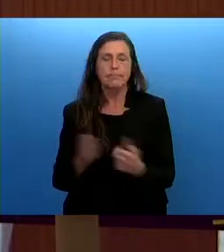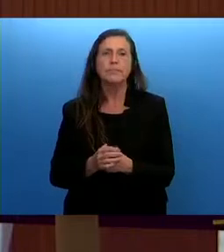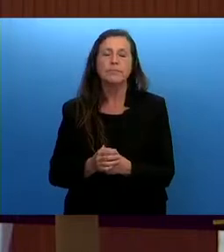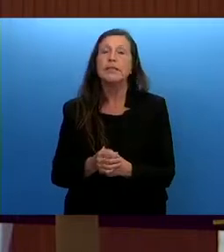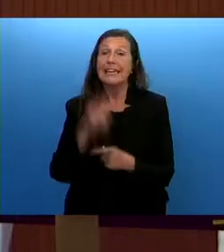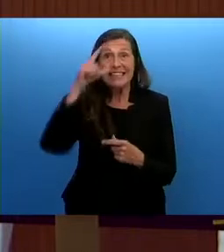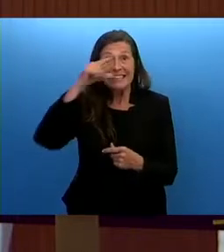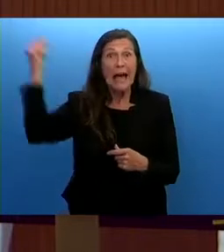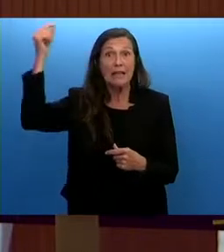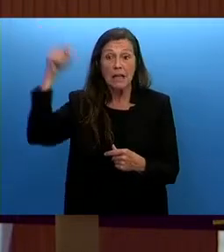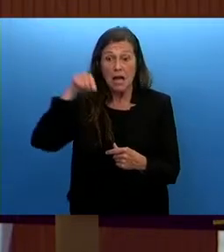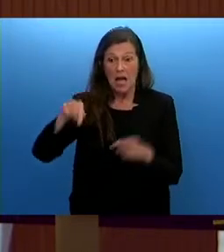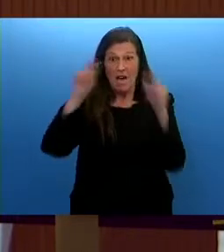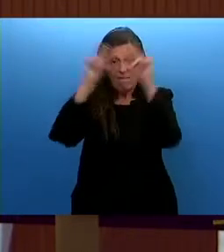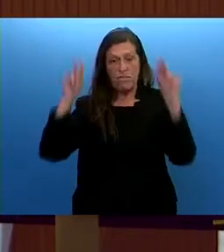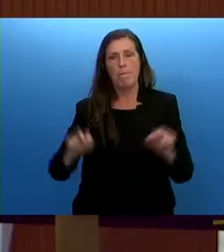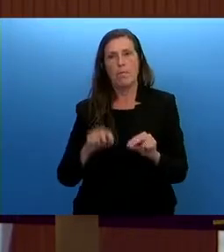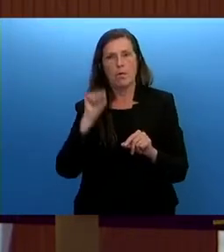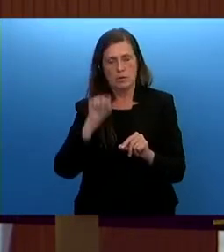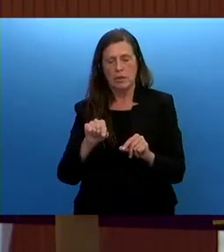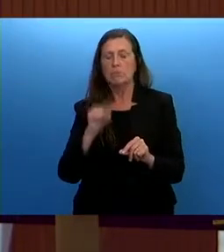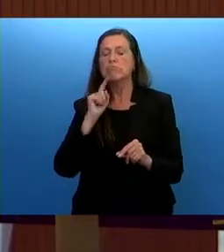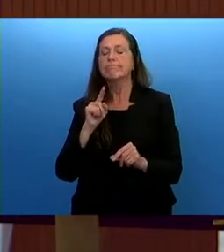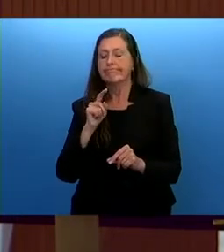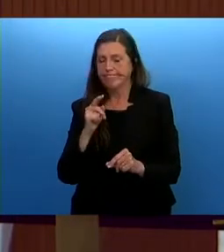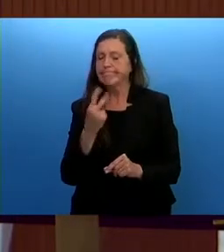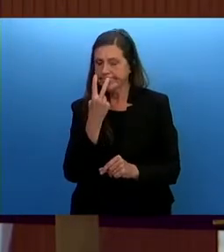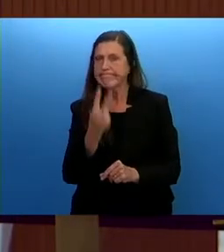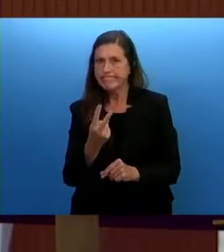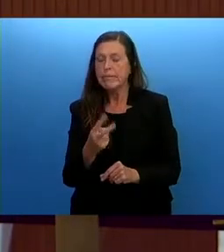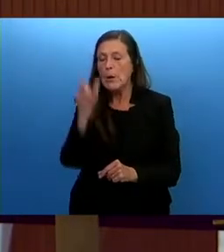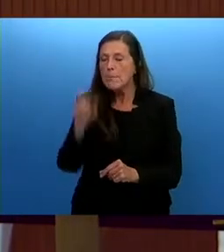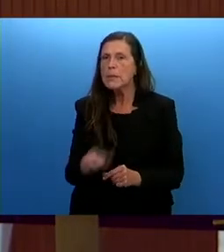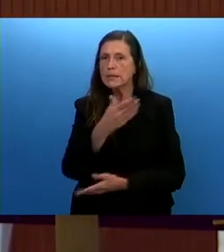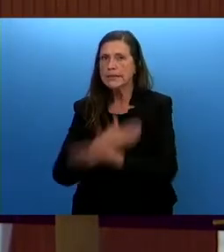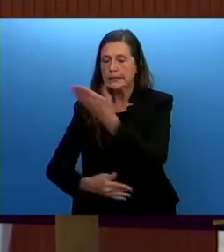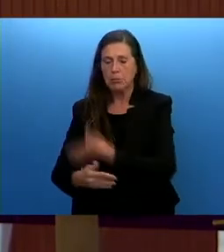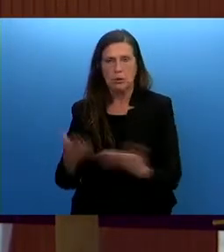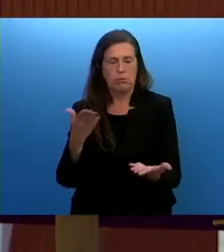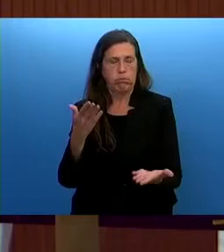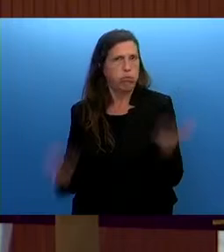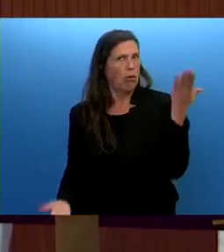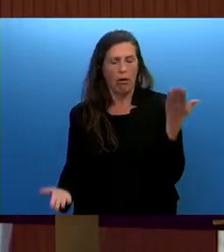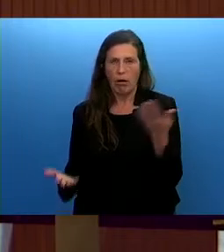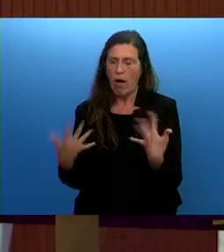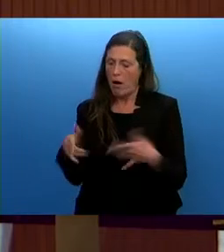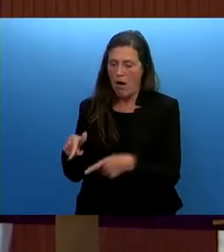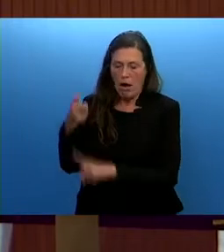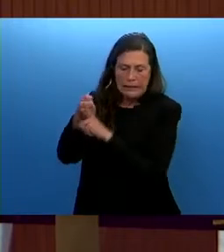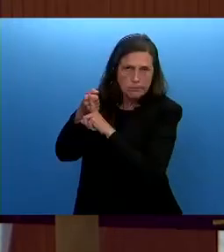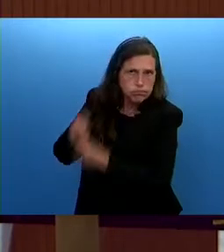Framework also recognizes that not only are persons with disabilities disproportionately affected by